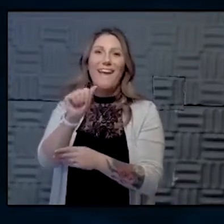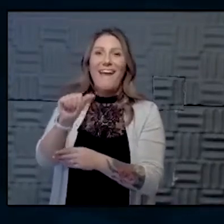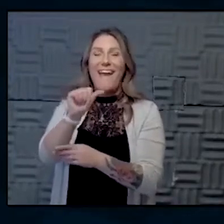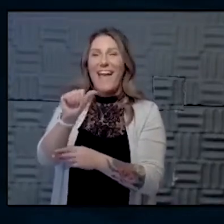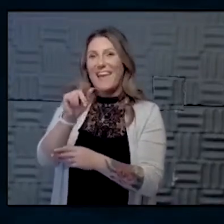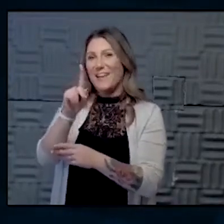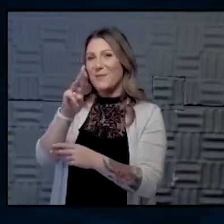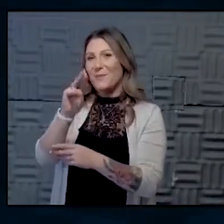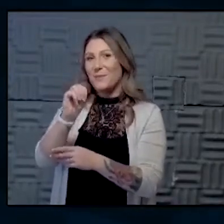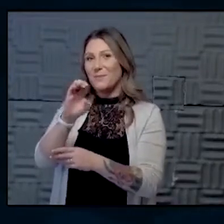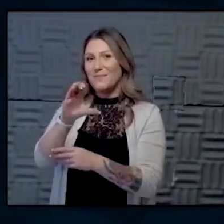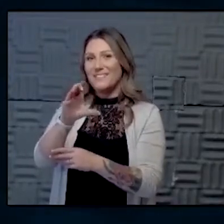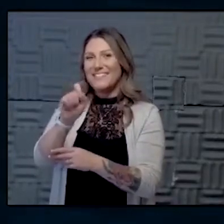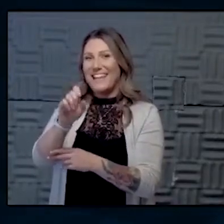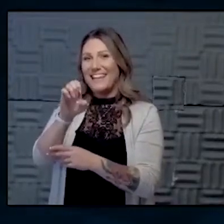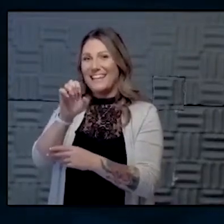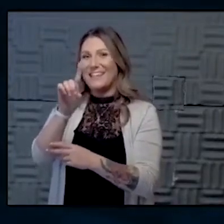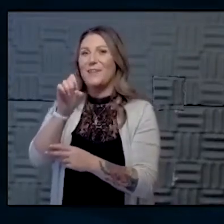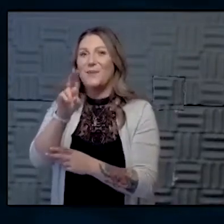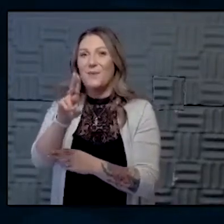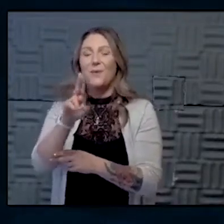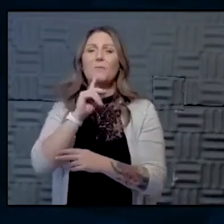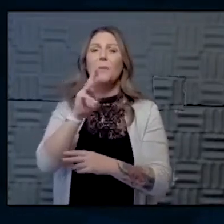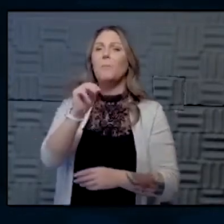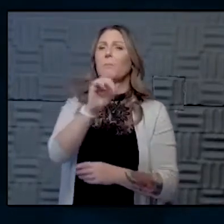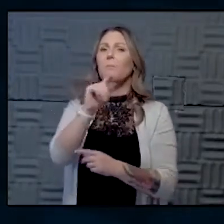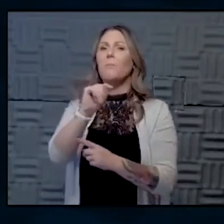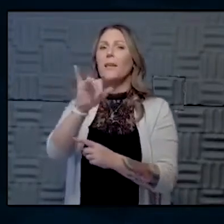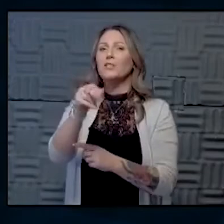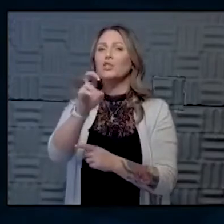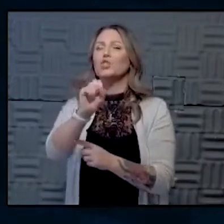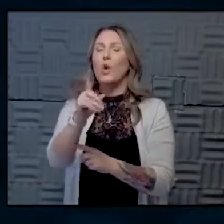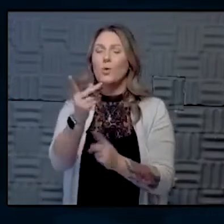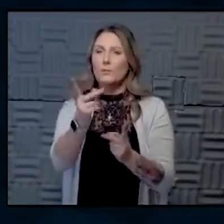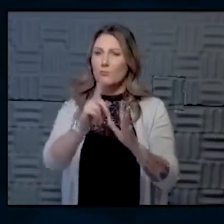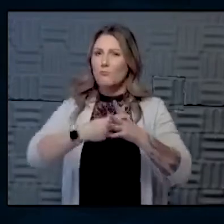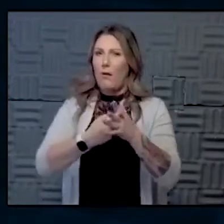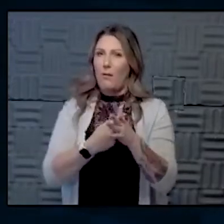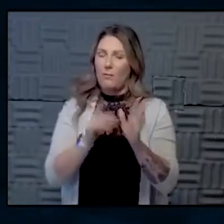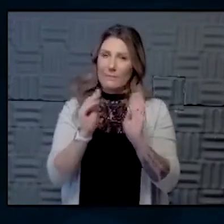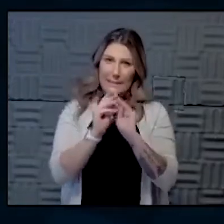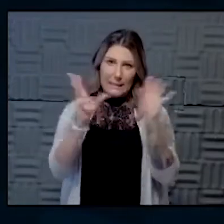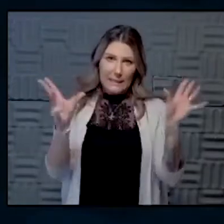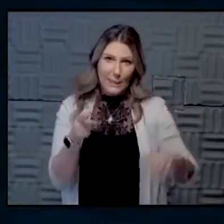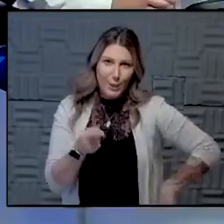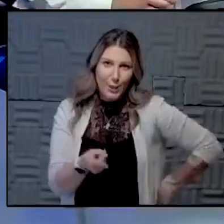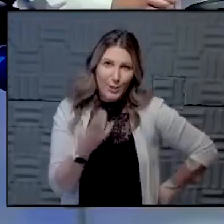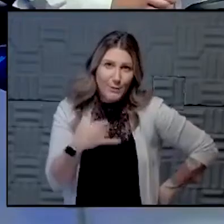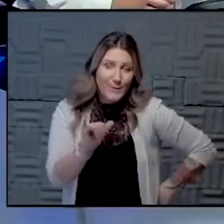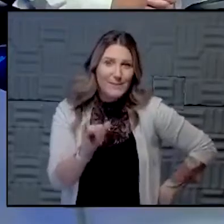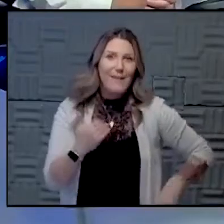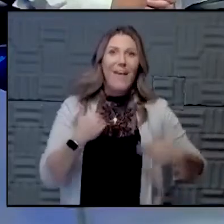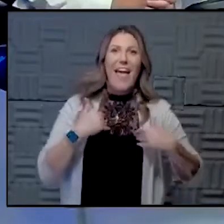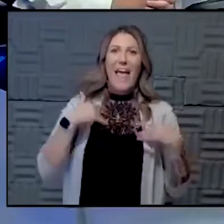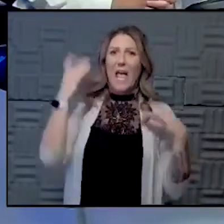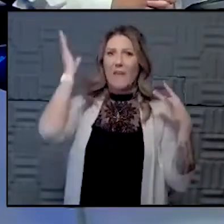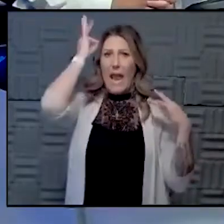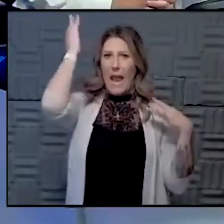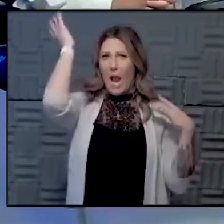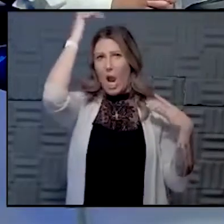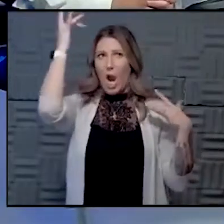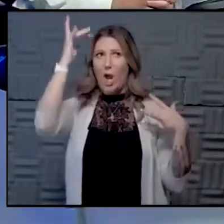medicalnewsnetwork@kumc.edu. Final thoughts today. I'm going to start with Matt Jones. By the way, I just want to be clear, Matt Jones, you still have a head of hair, so you don't have to